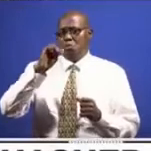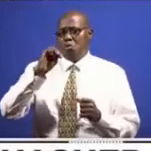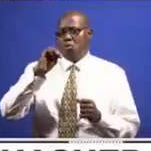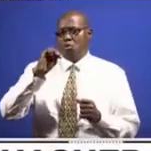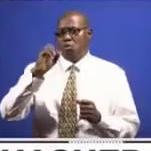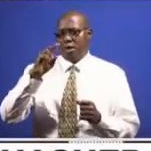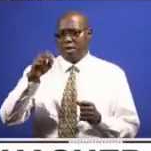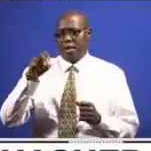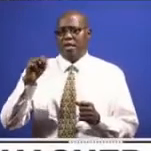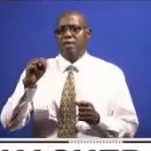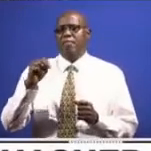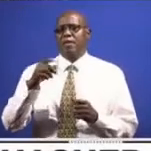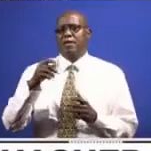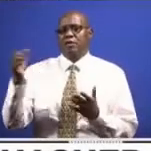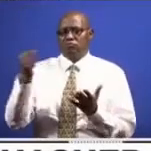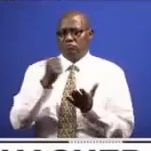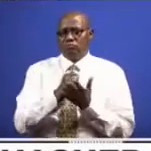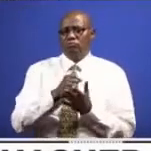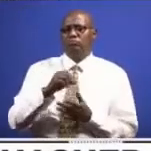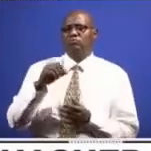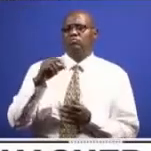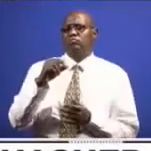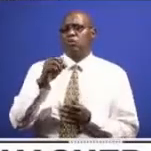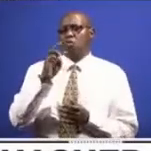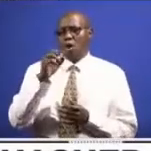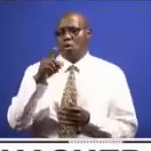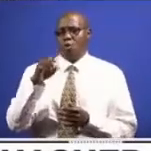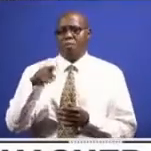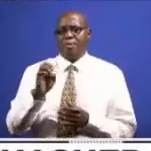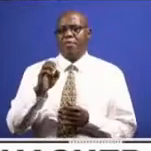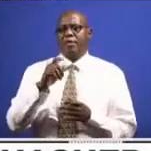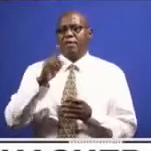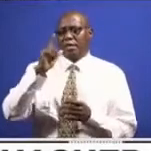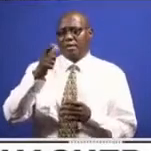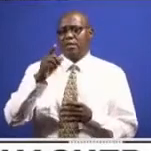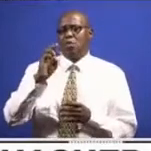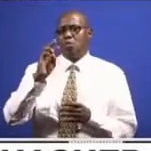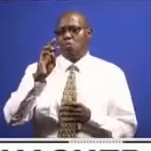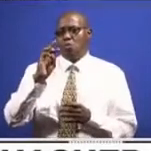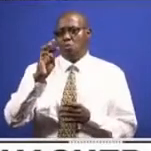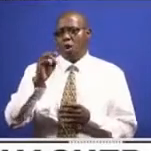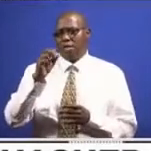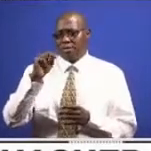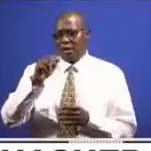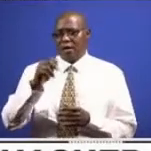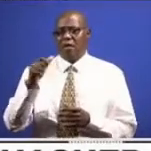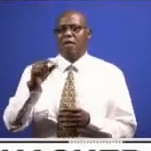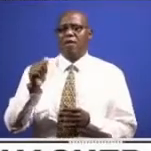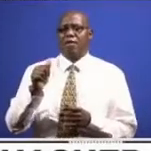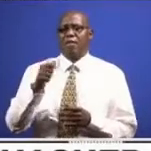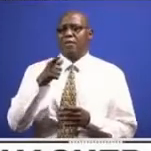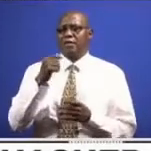appointment of Lawrence Wahome, Terry Kiunge Ramadhani and Linton Nyaga Kinyua as members of the authority's board of directors was